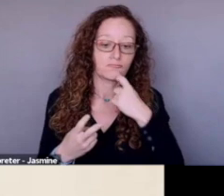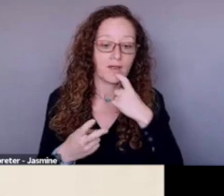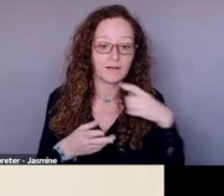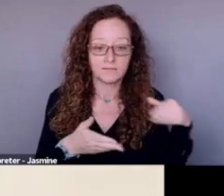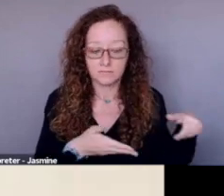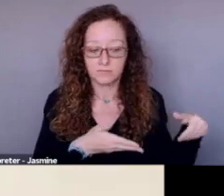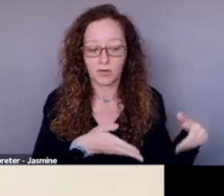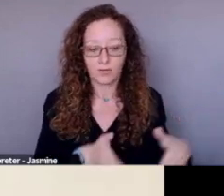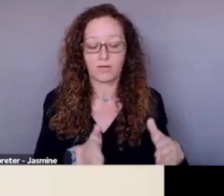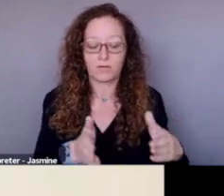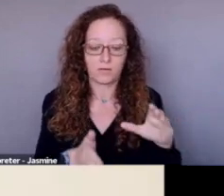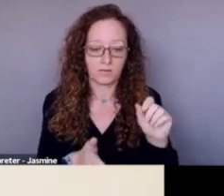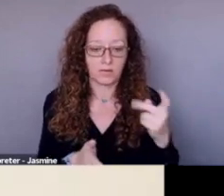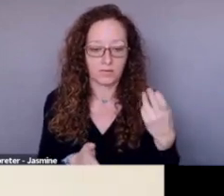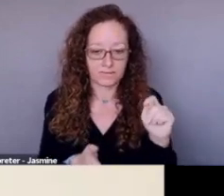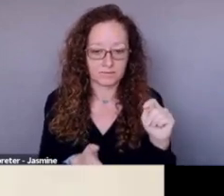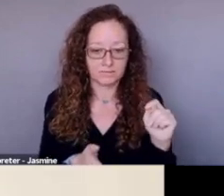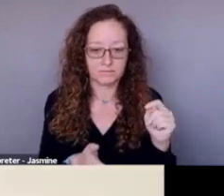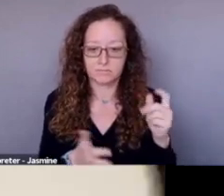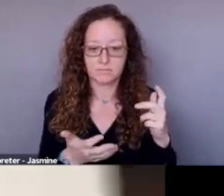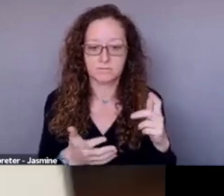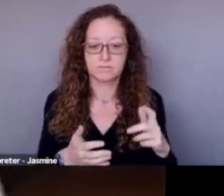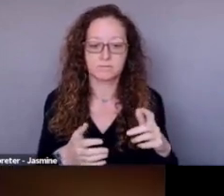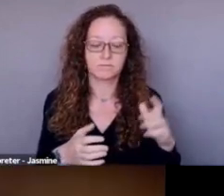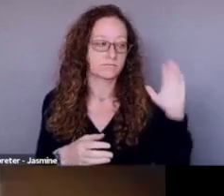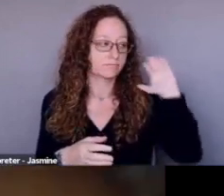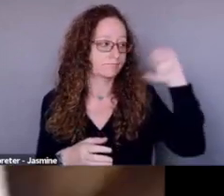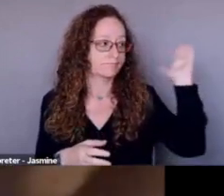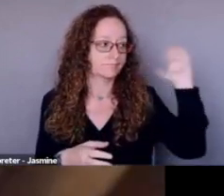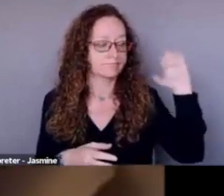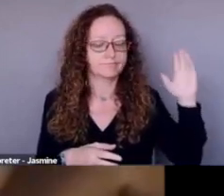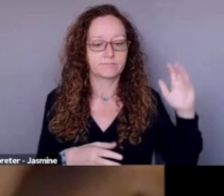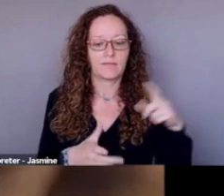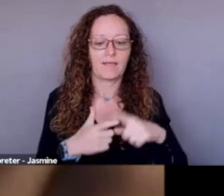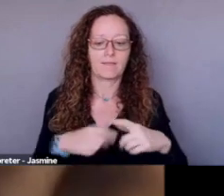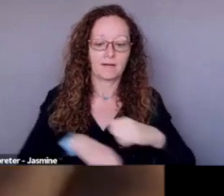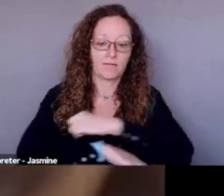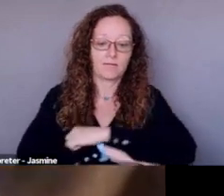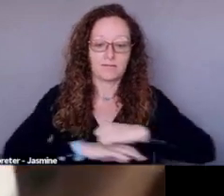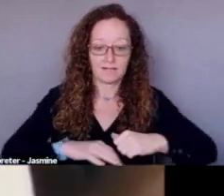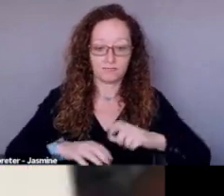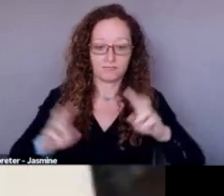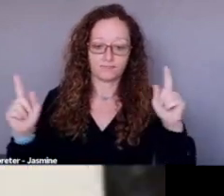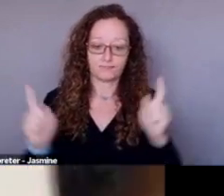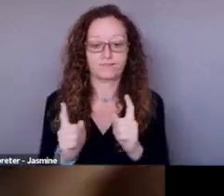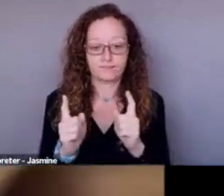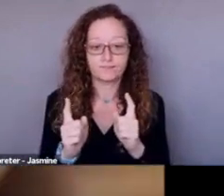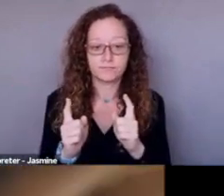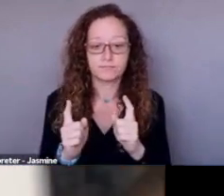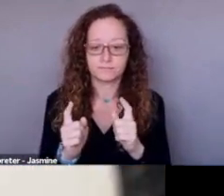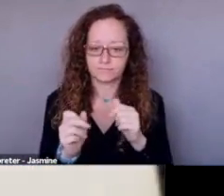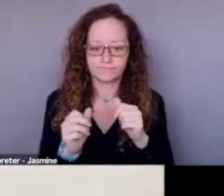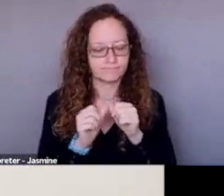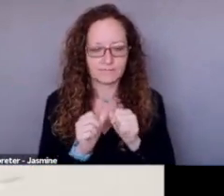out. And so they're on the stage and you can see them on the stage. They're going to continue the red